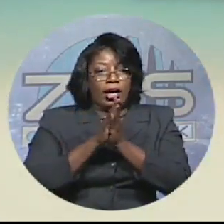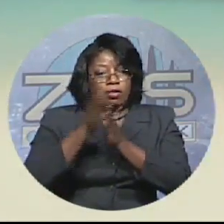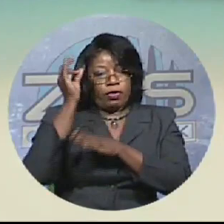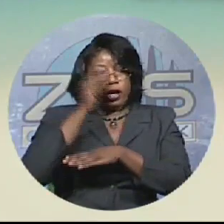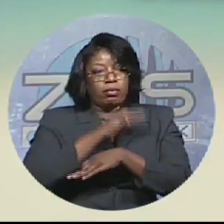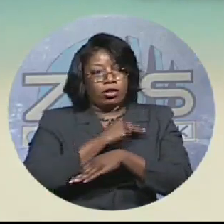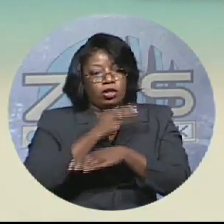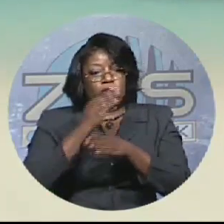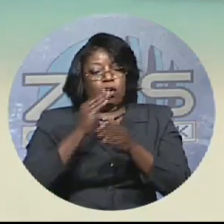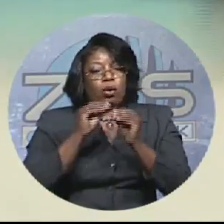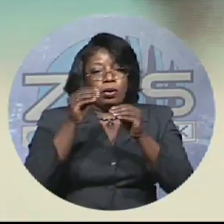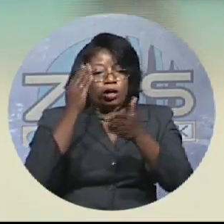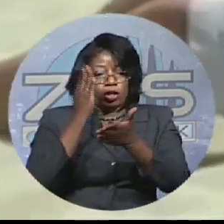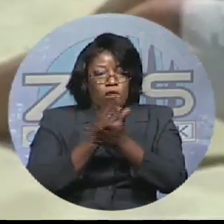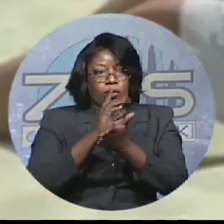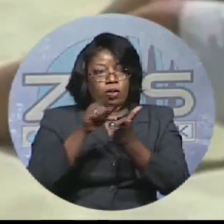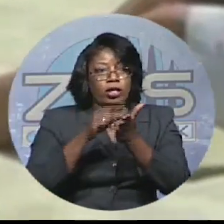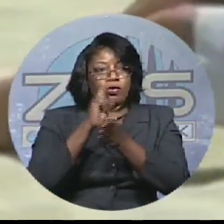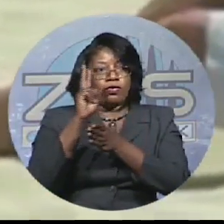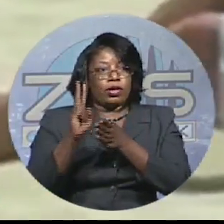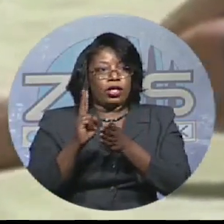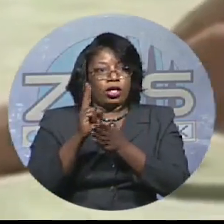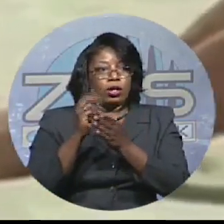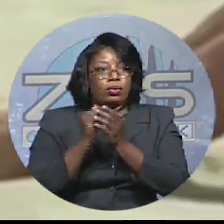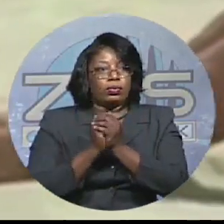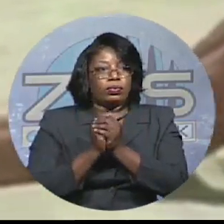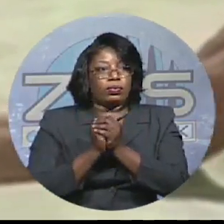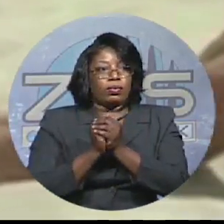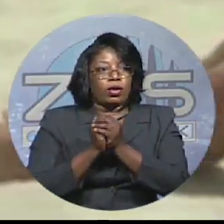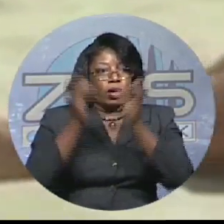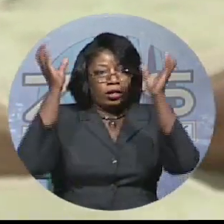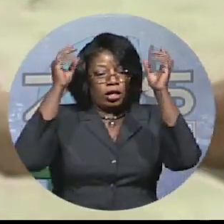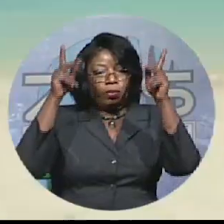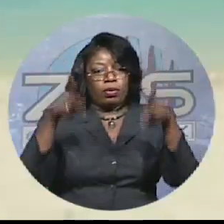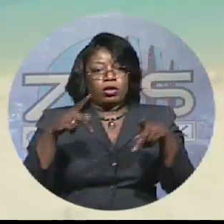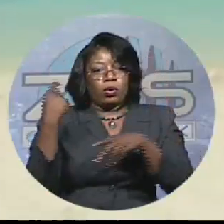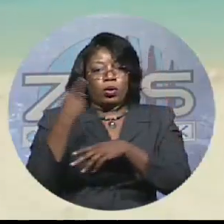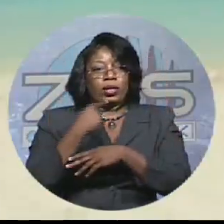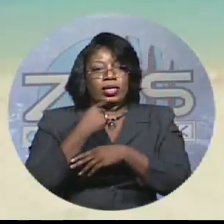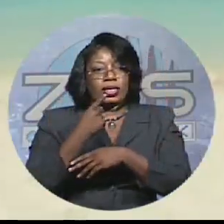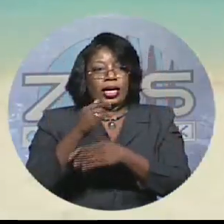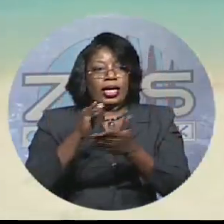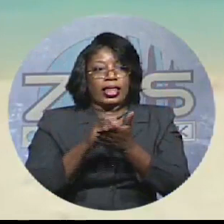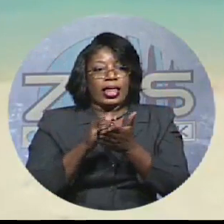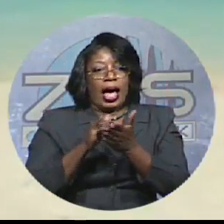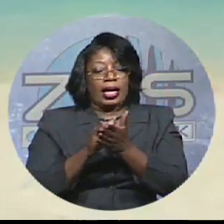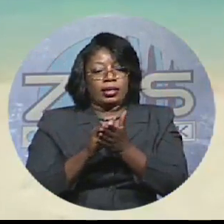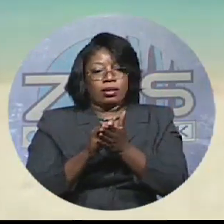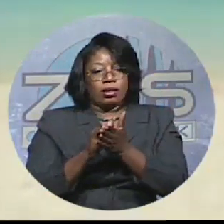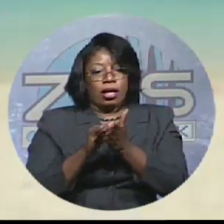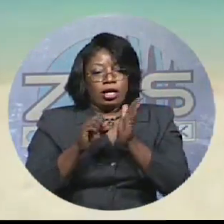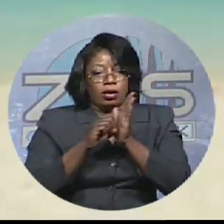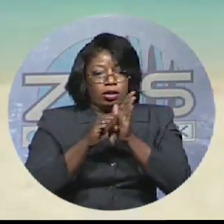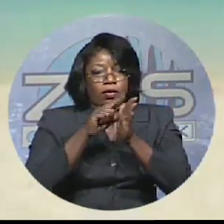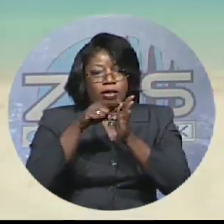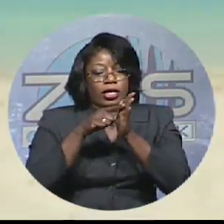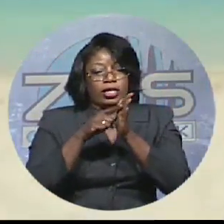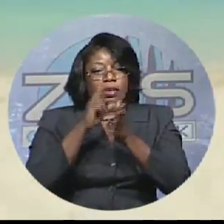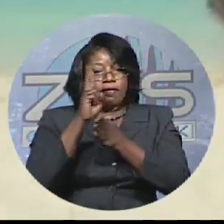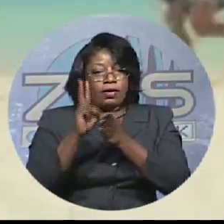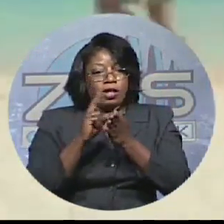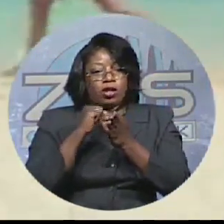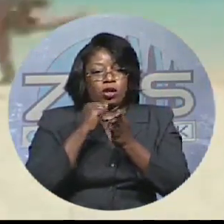put a stop to the video now. Now, when contacted, Disney officials would only say that the views expressed in the video do